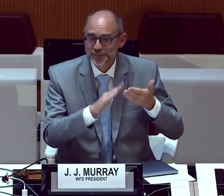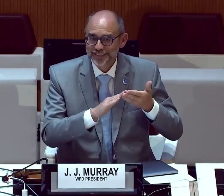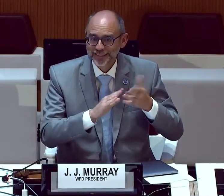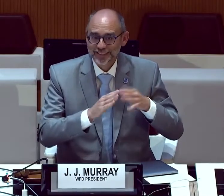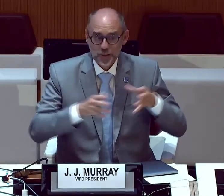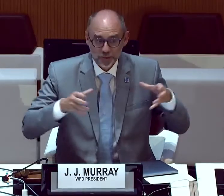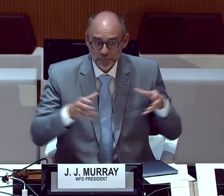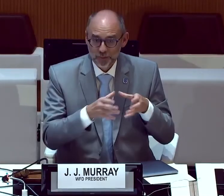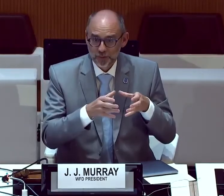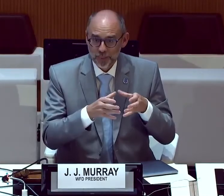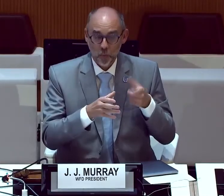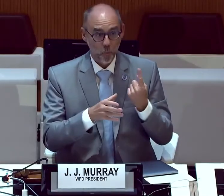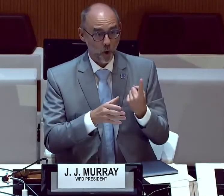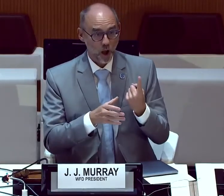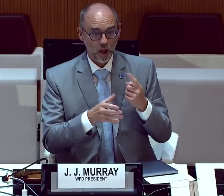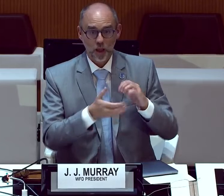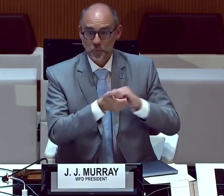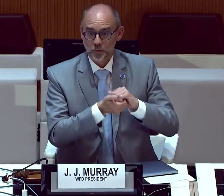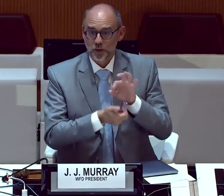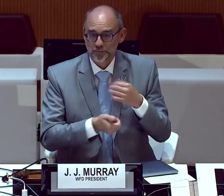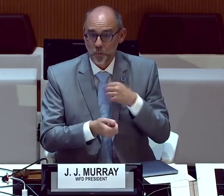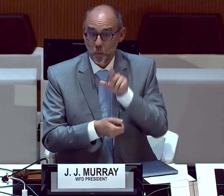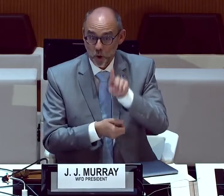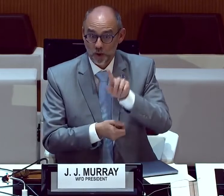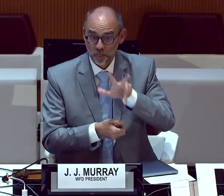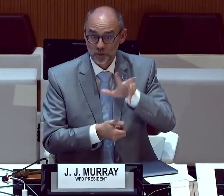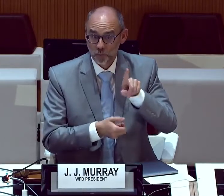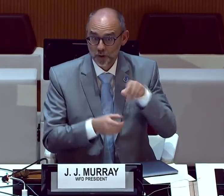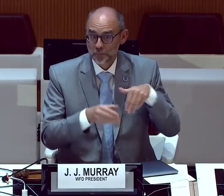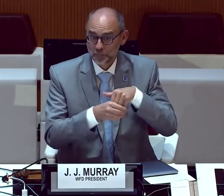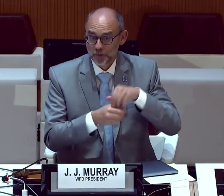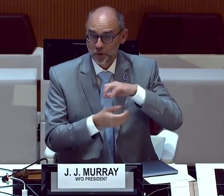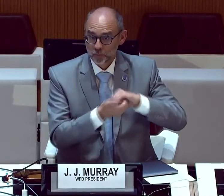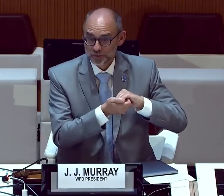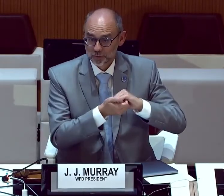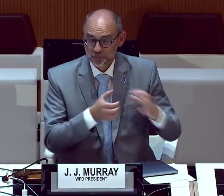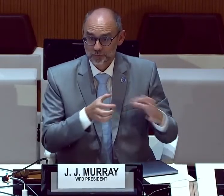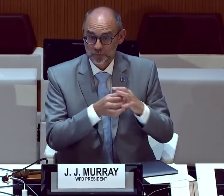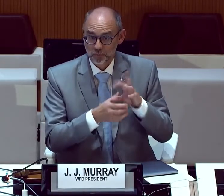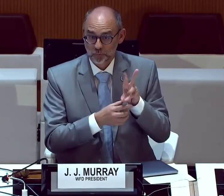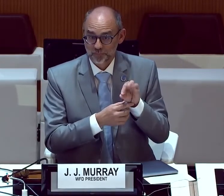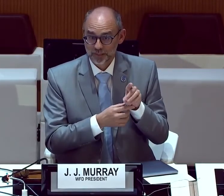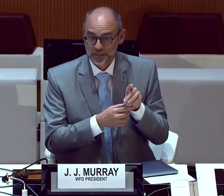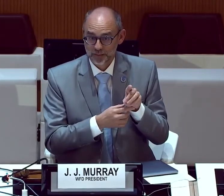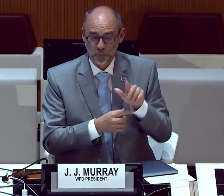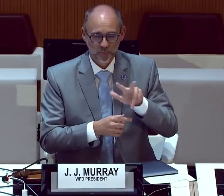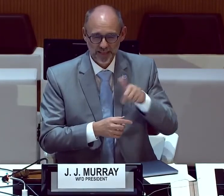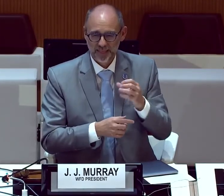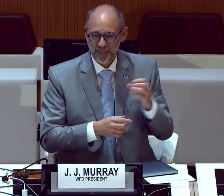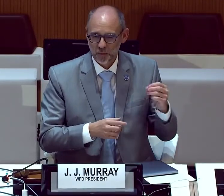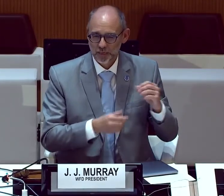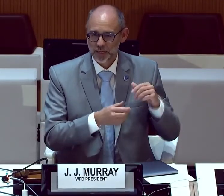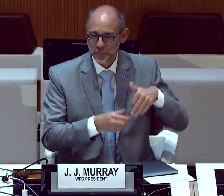the power of the deaf community being together. One association, we are